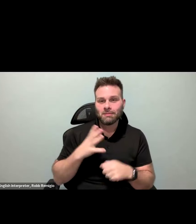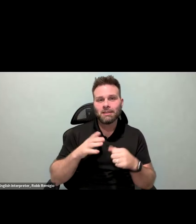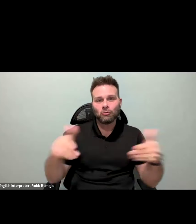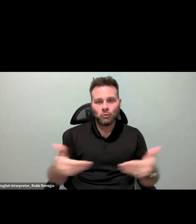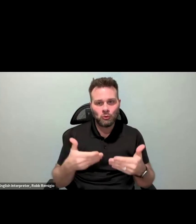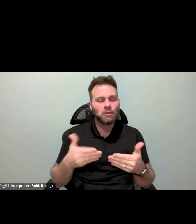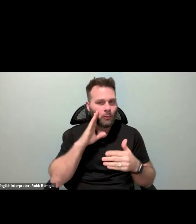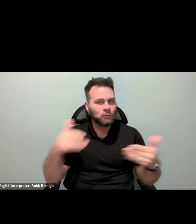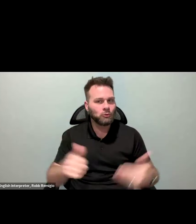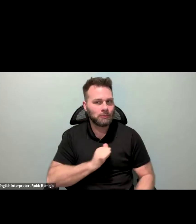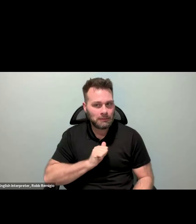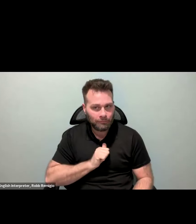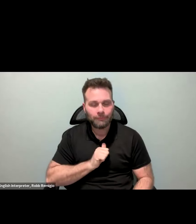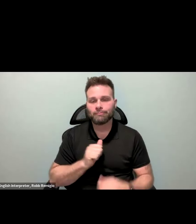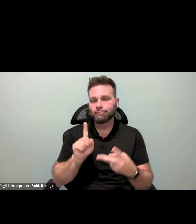touch on